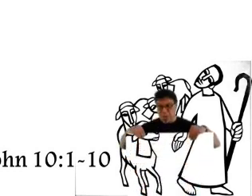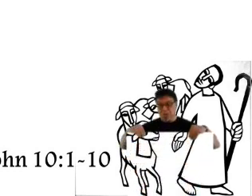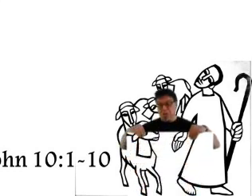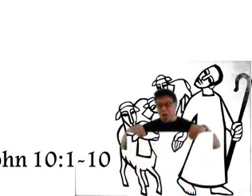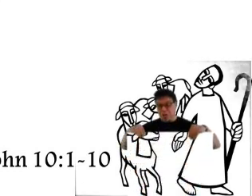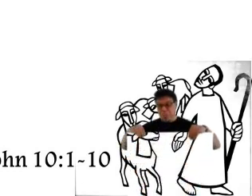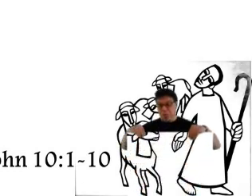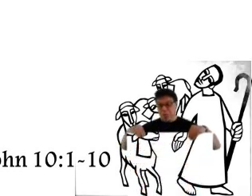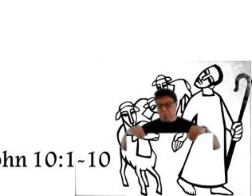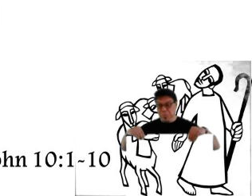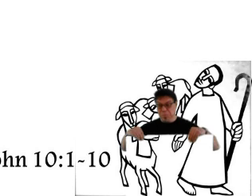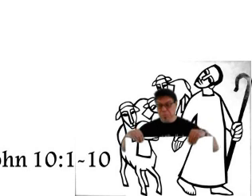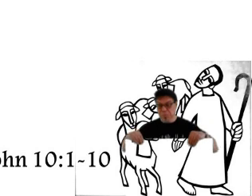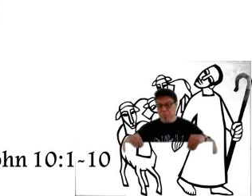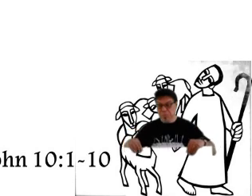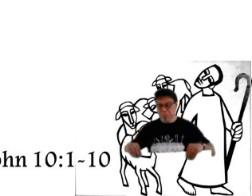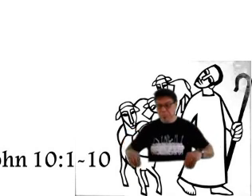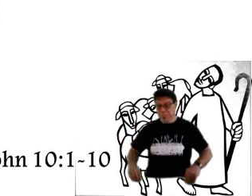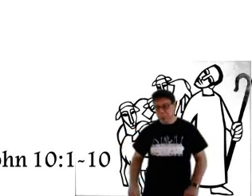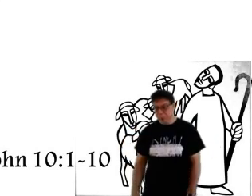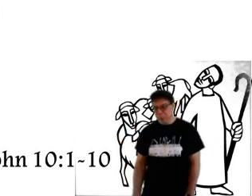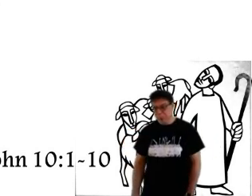It says Gospel.